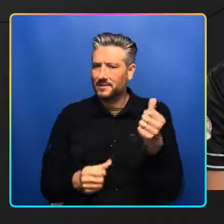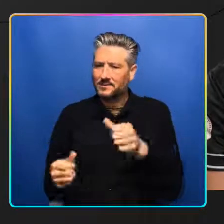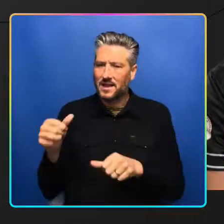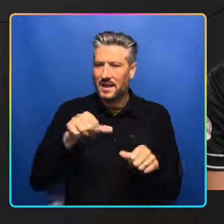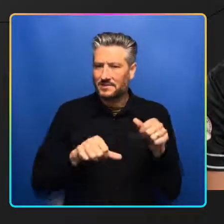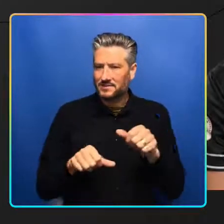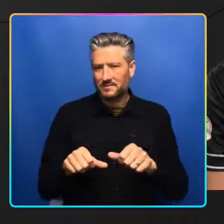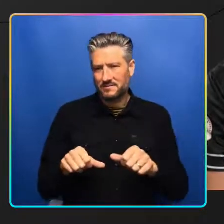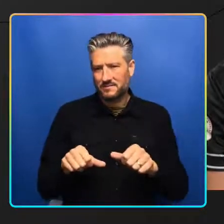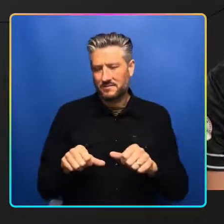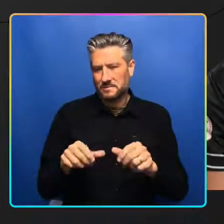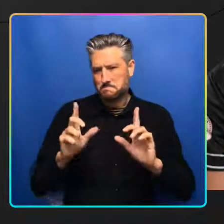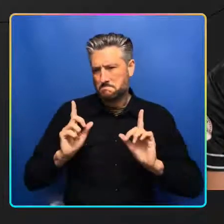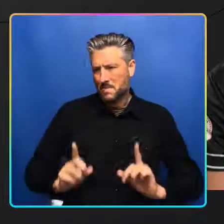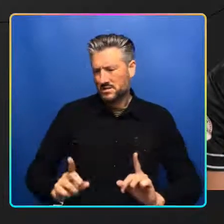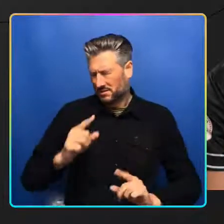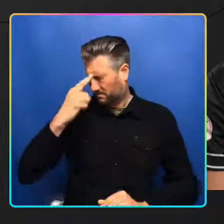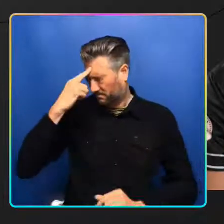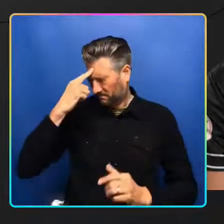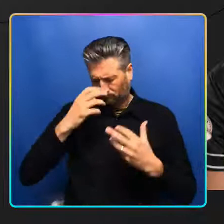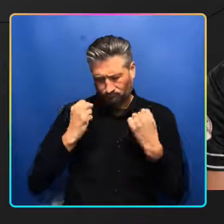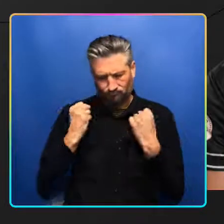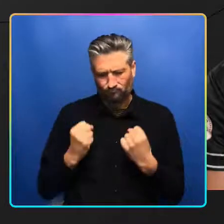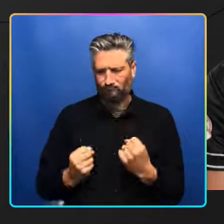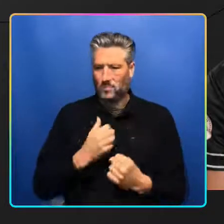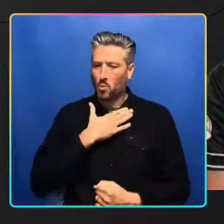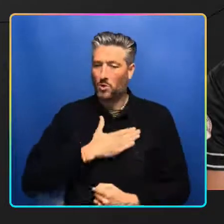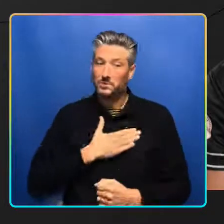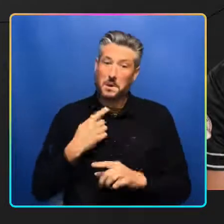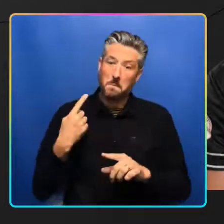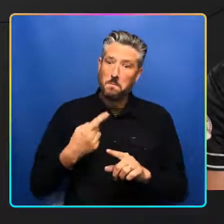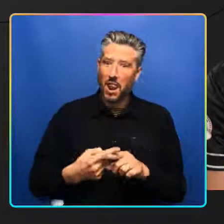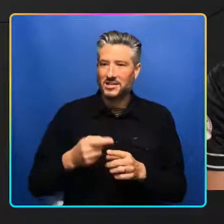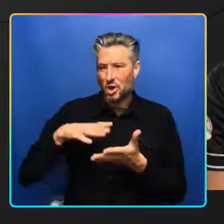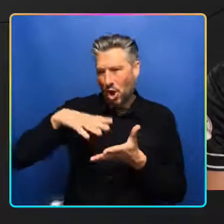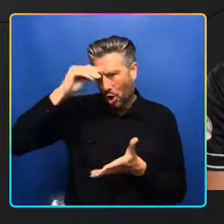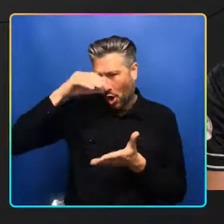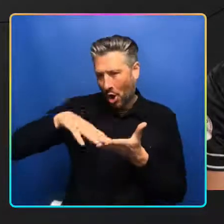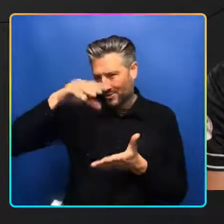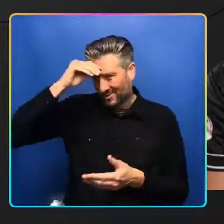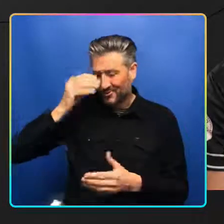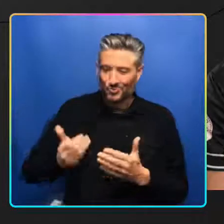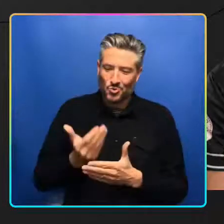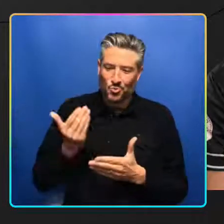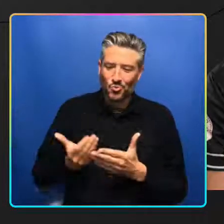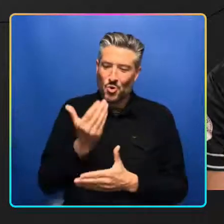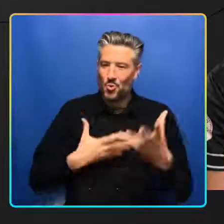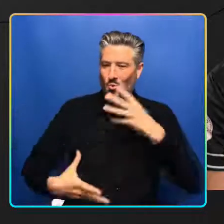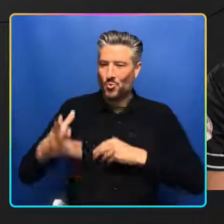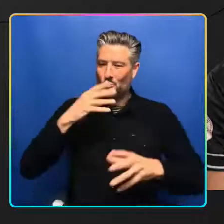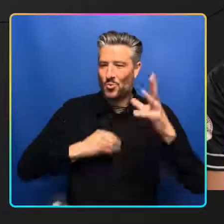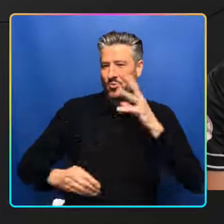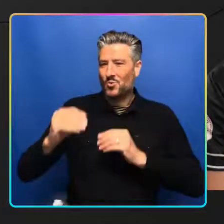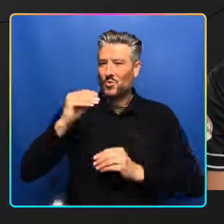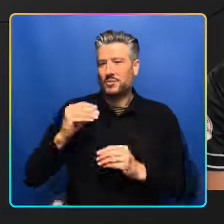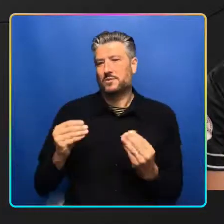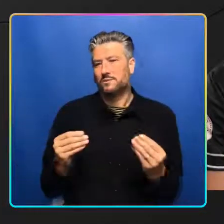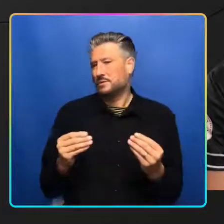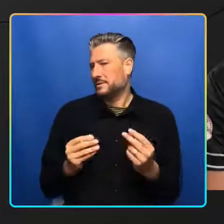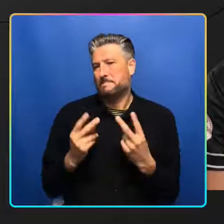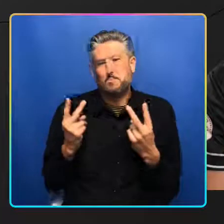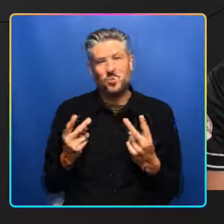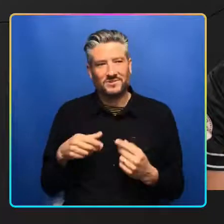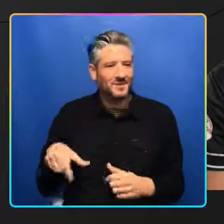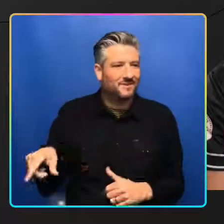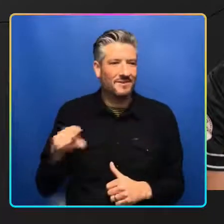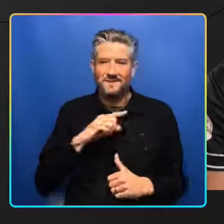are learning new things. So it's good that you get excited about the salary, because just